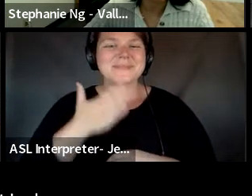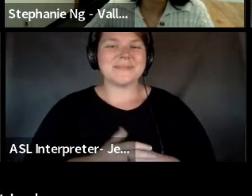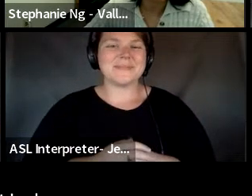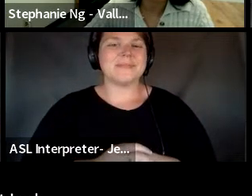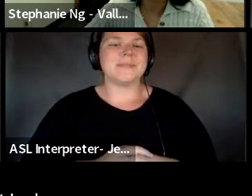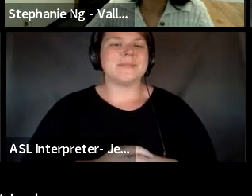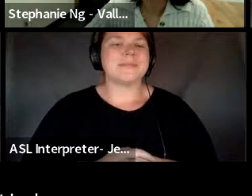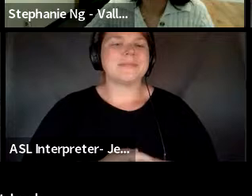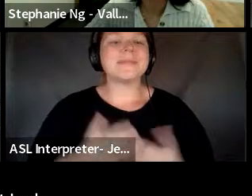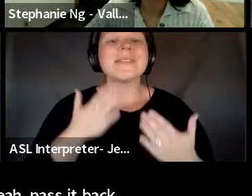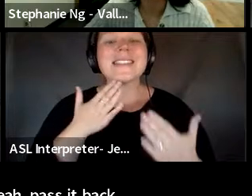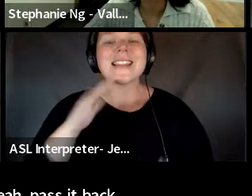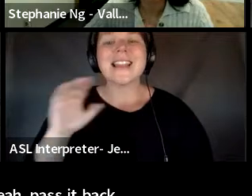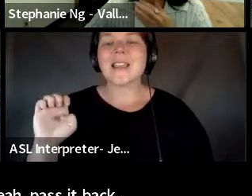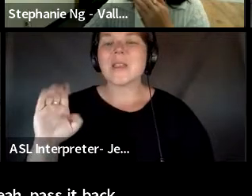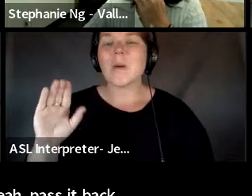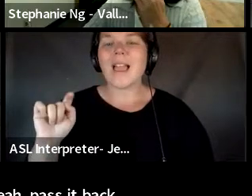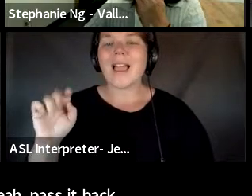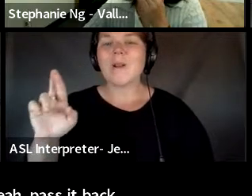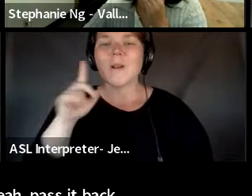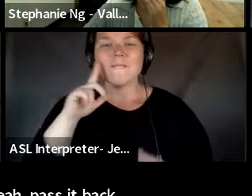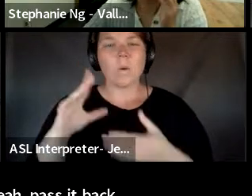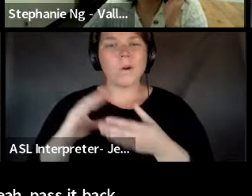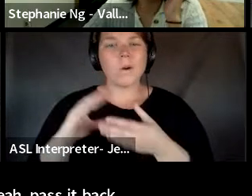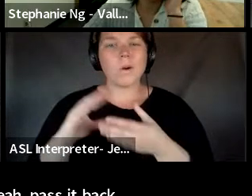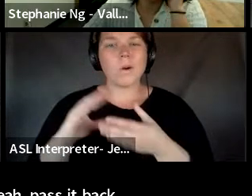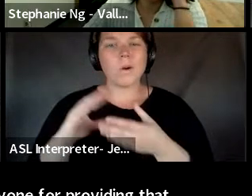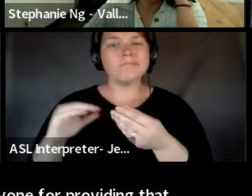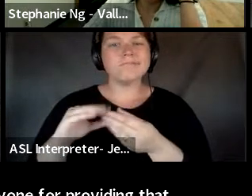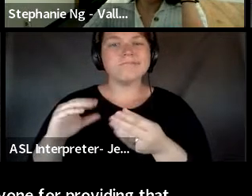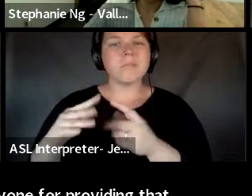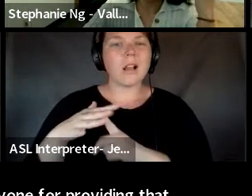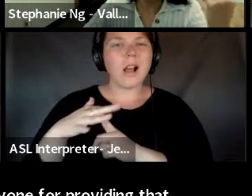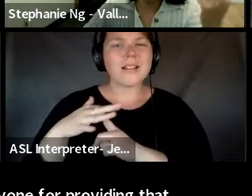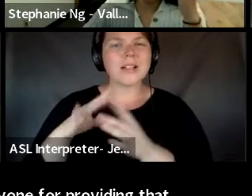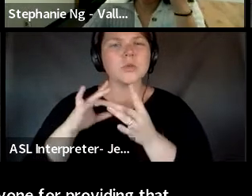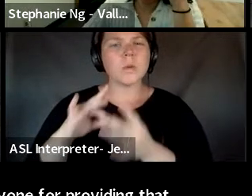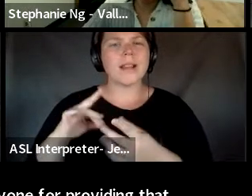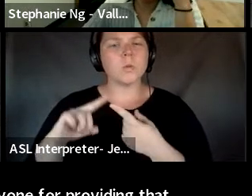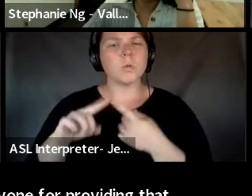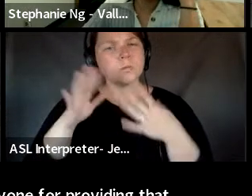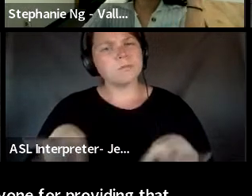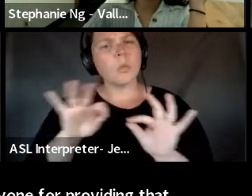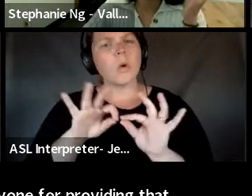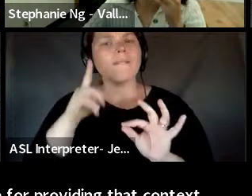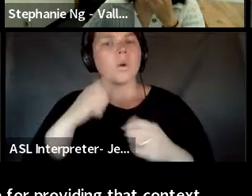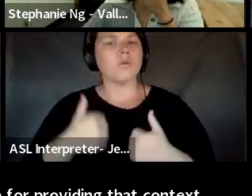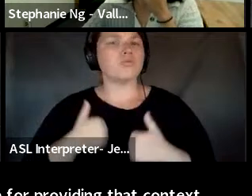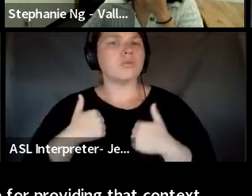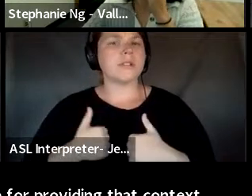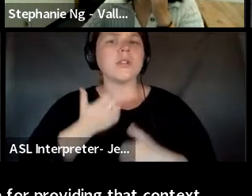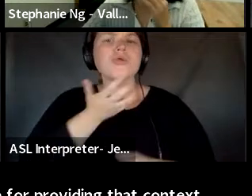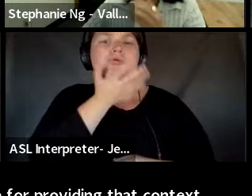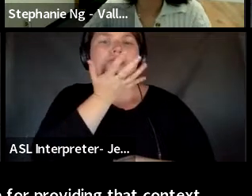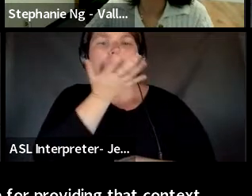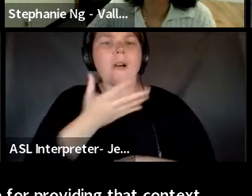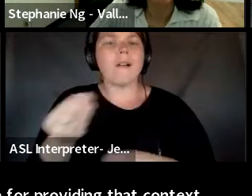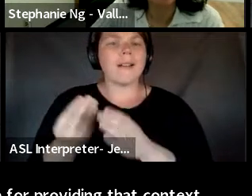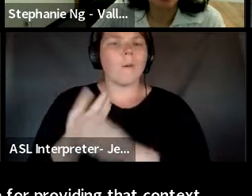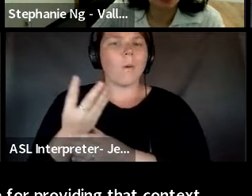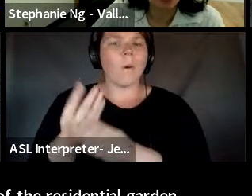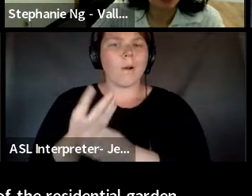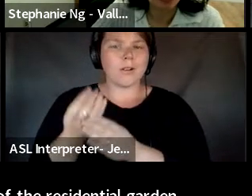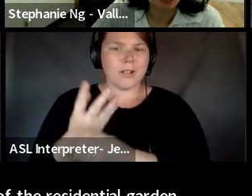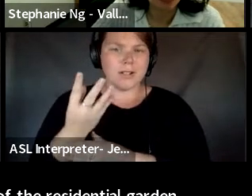Yeah, thank you, Hector, for providing that context around the importance of the residential lawn and garden measure